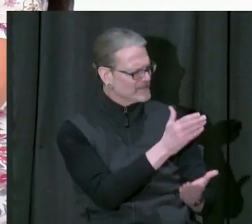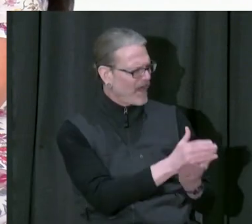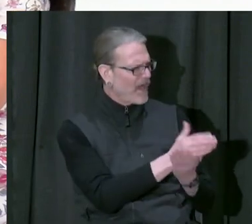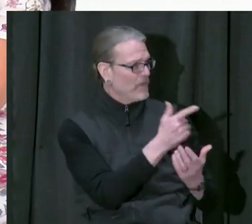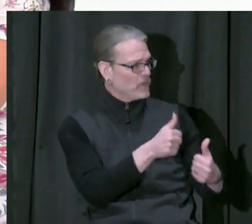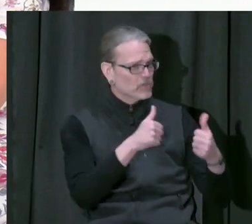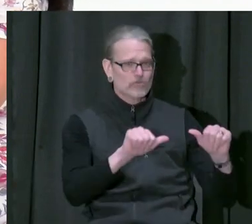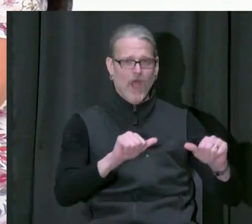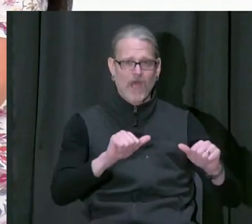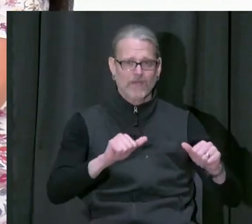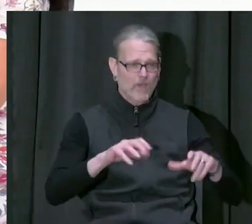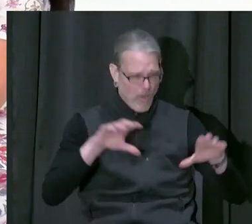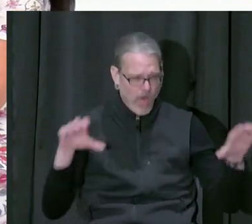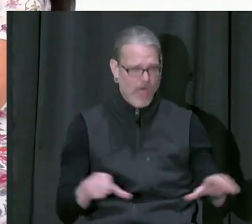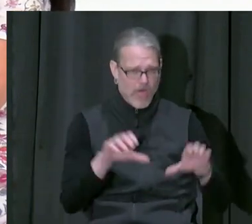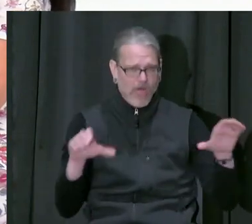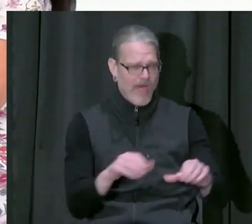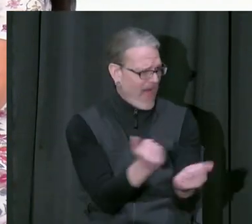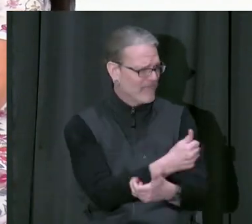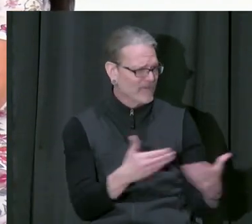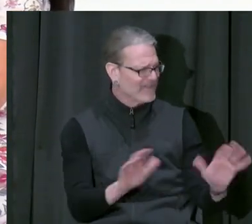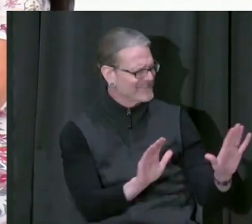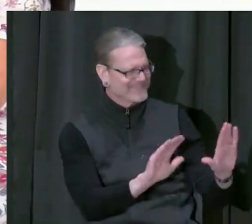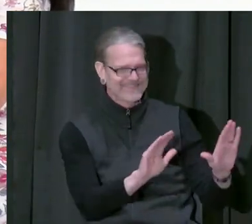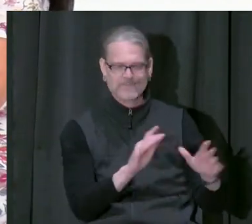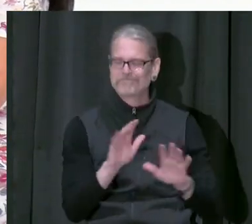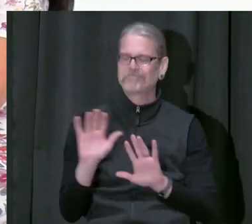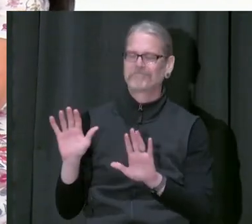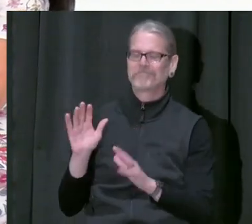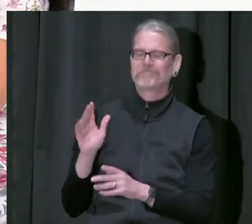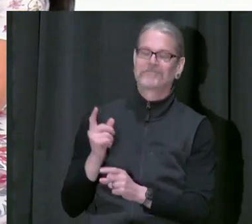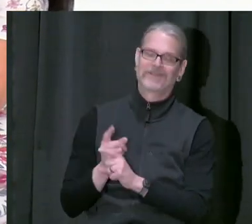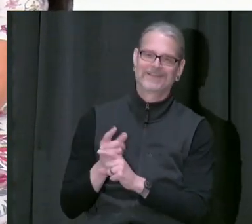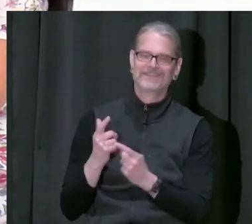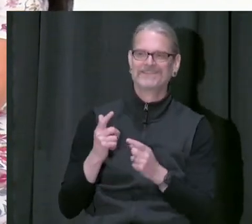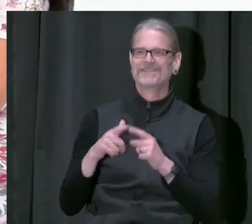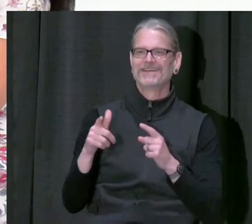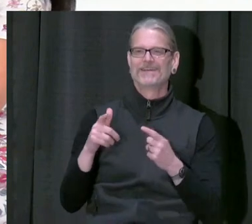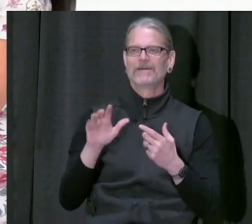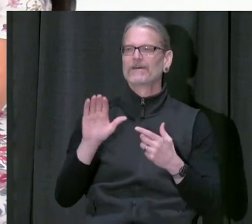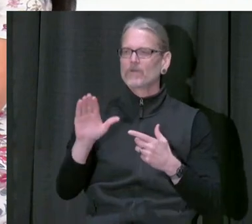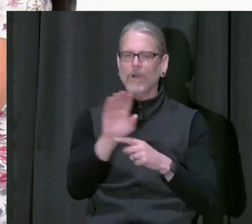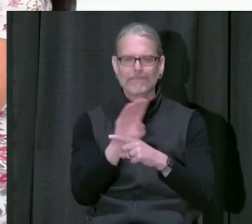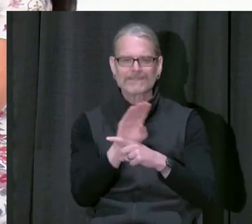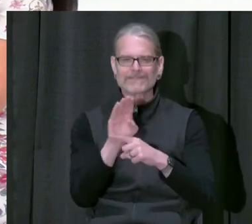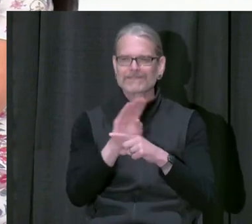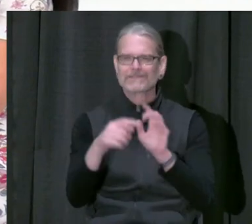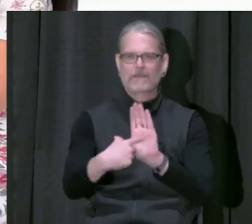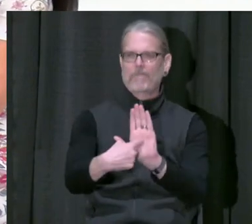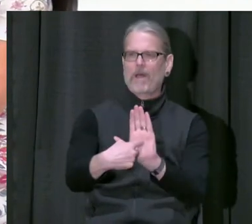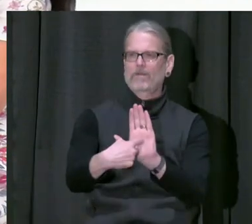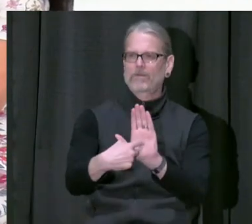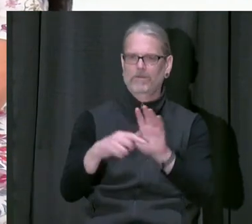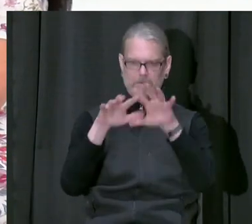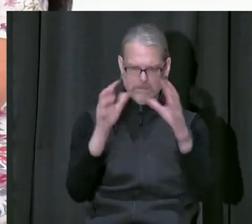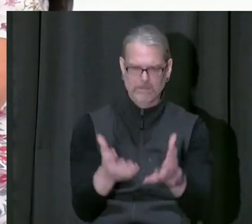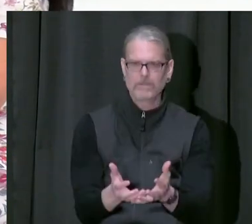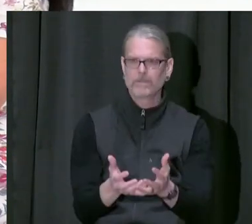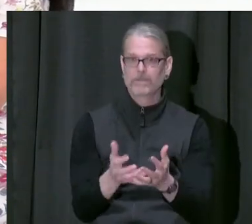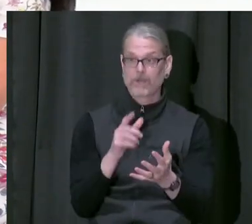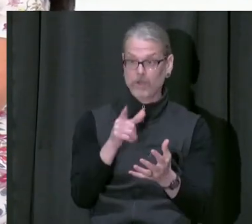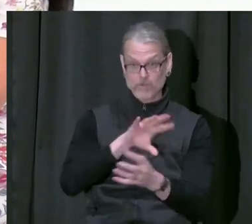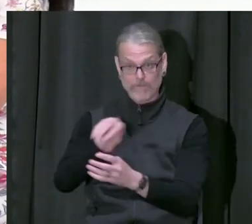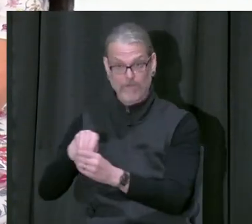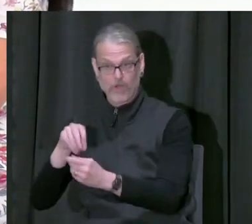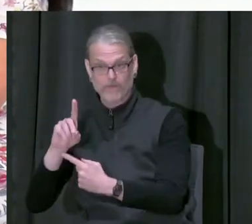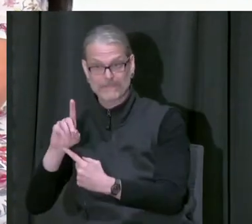I would encourage everybody to take a look at what your business model is, what's your information, how much of you are in the digital space,